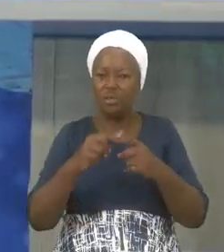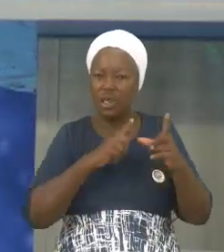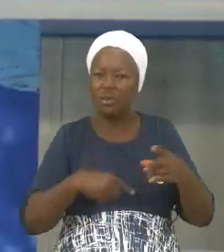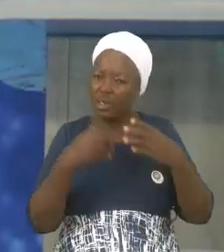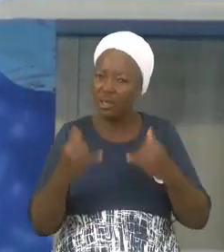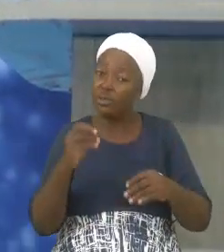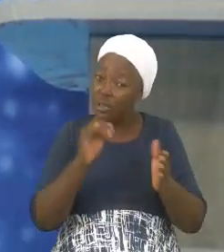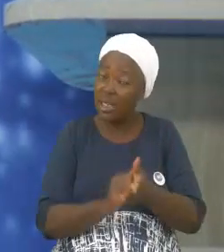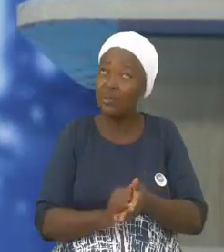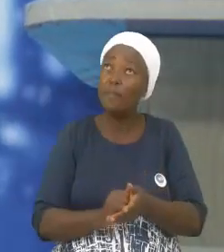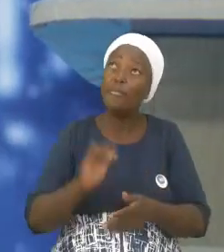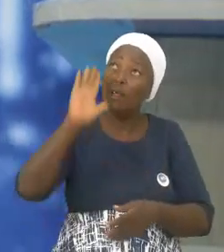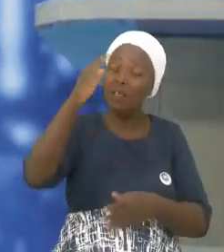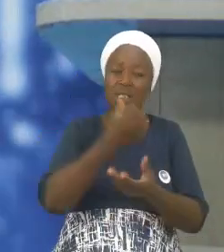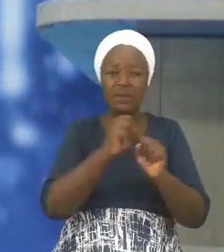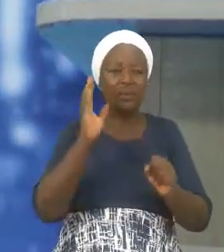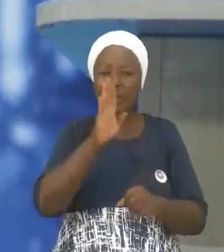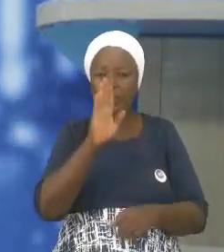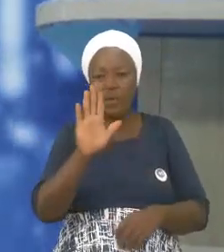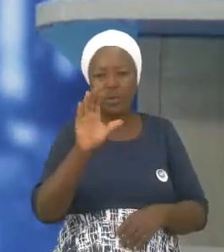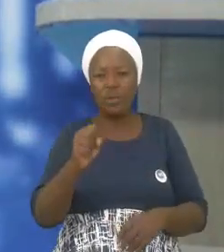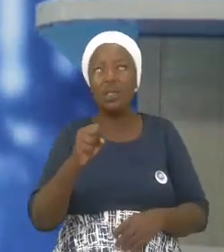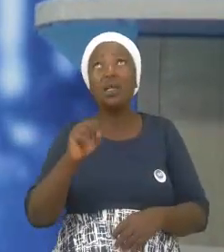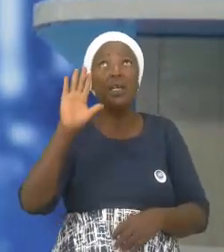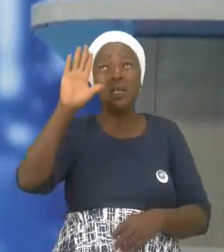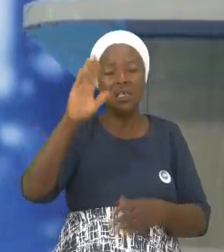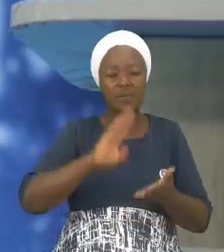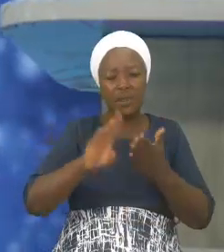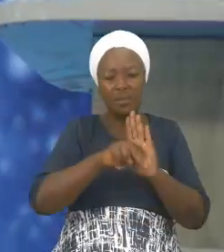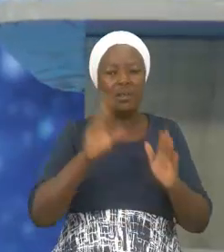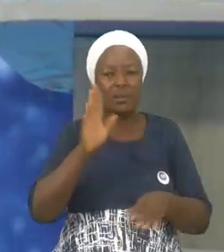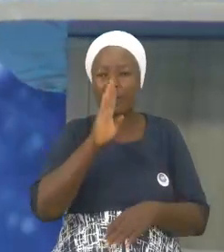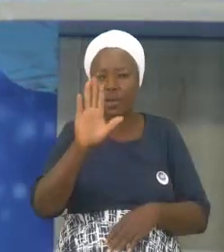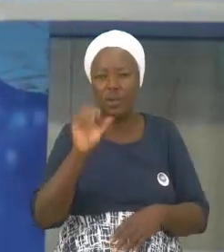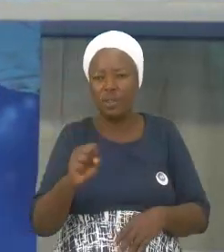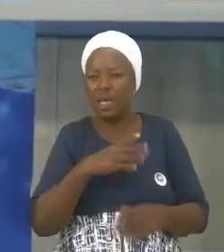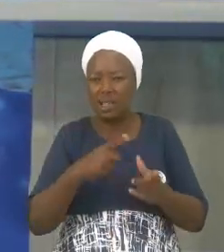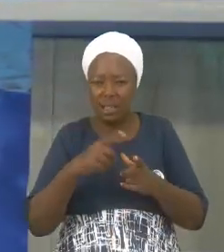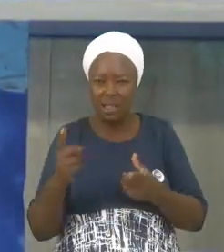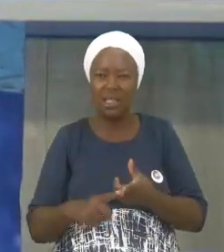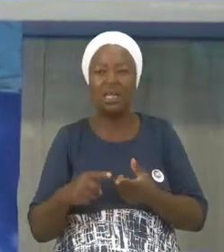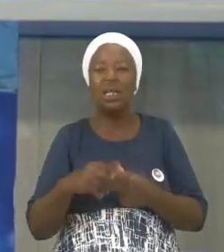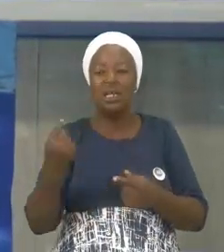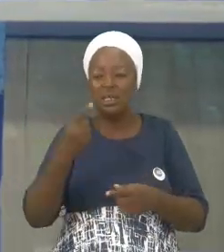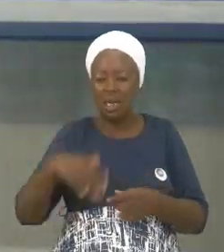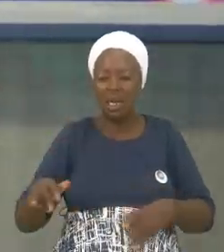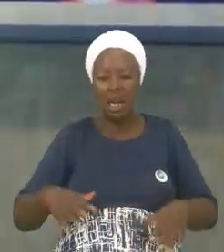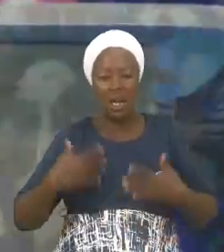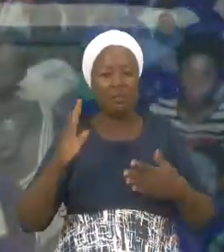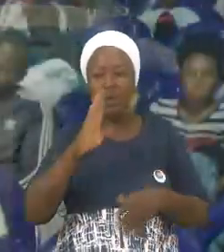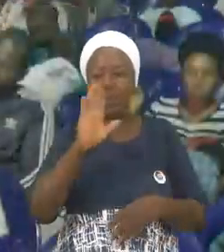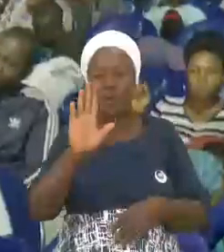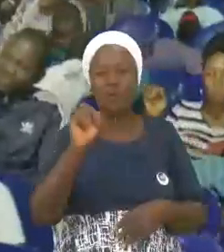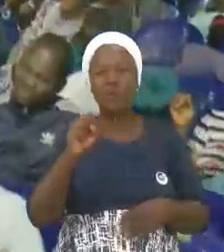his salvation will be yours, his forgiveness will be yours, and his eternal life will be yours